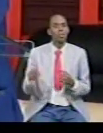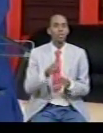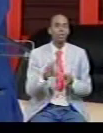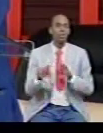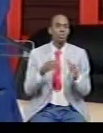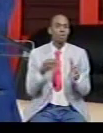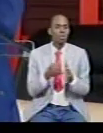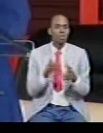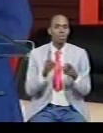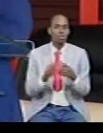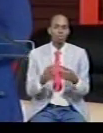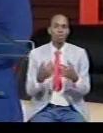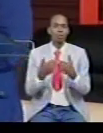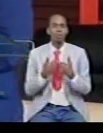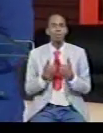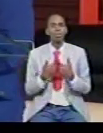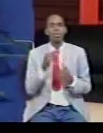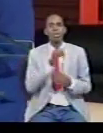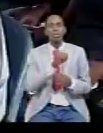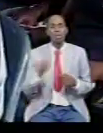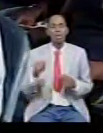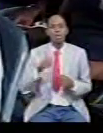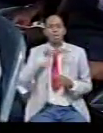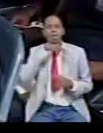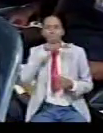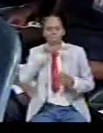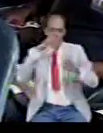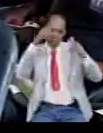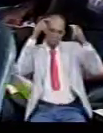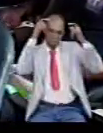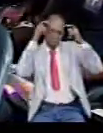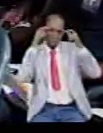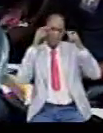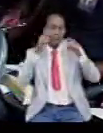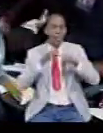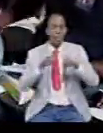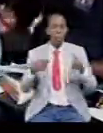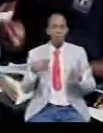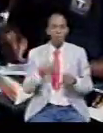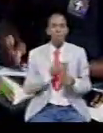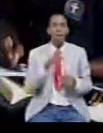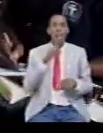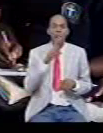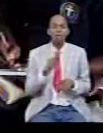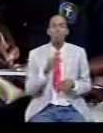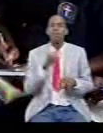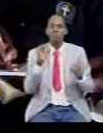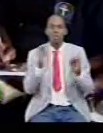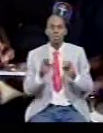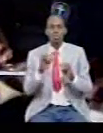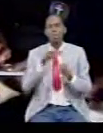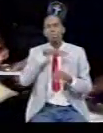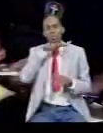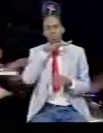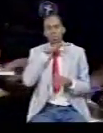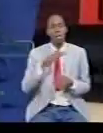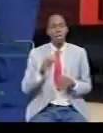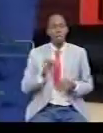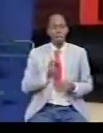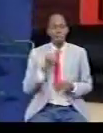to obtain a corruptible crown, but we are an incorruptible. I therefore so